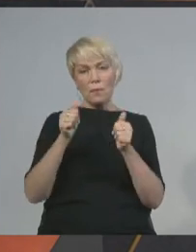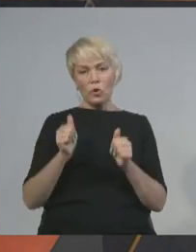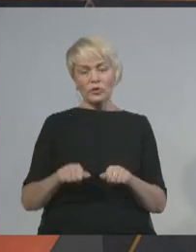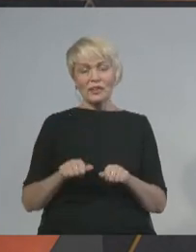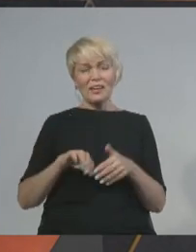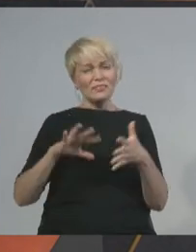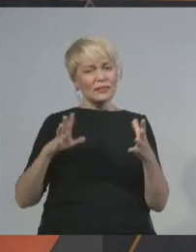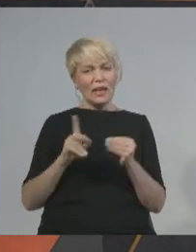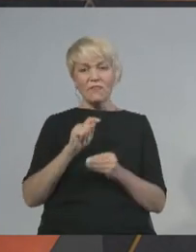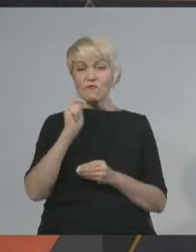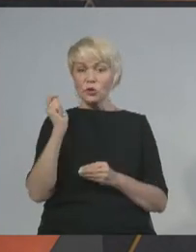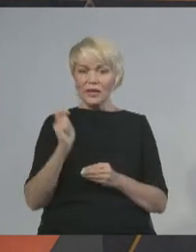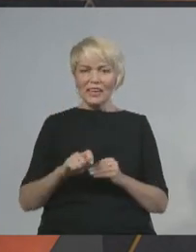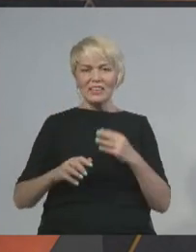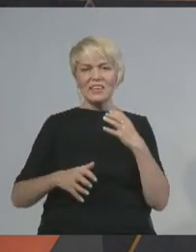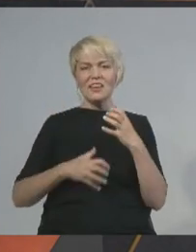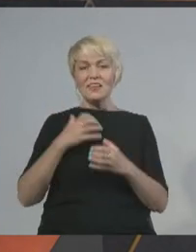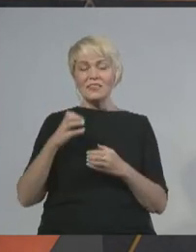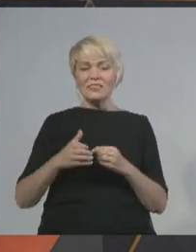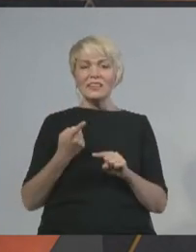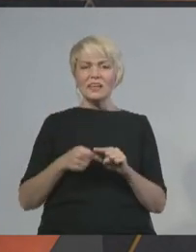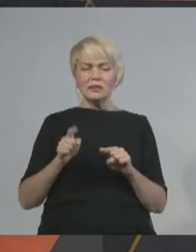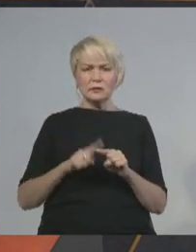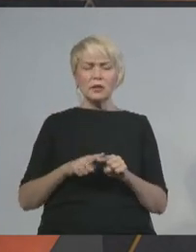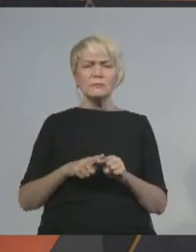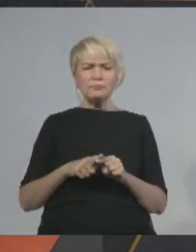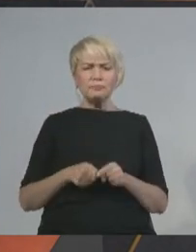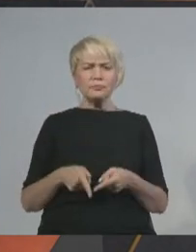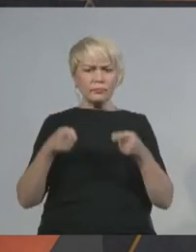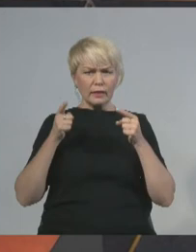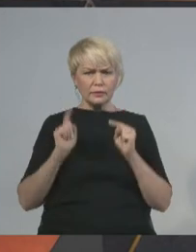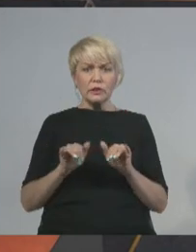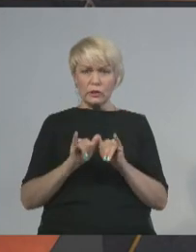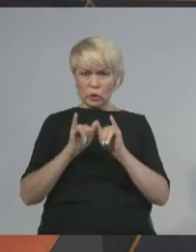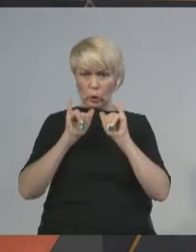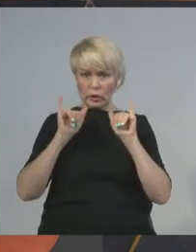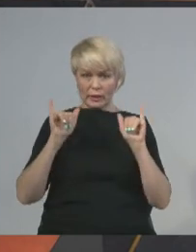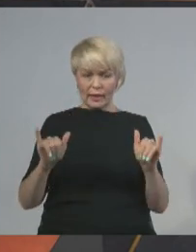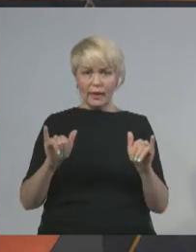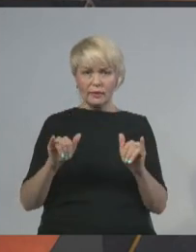not just in ukraine but in the world it's a trend